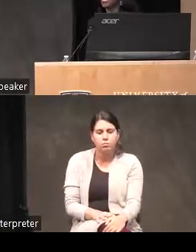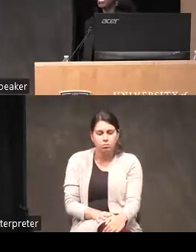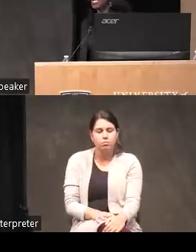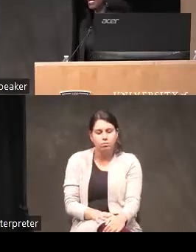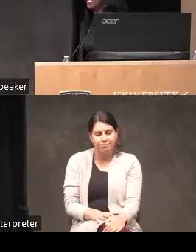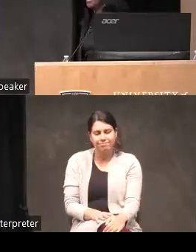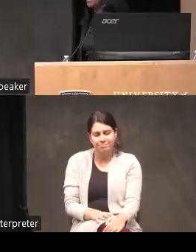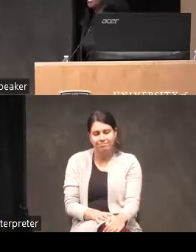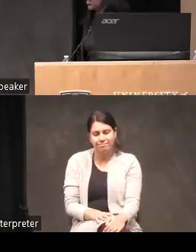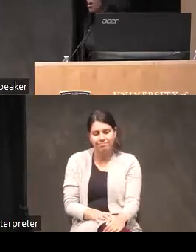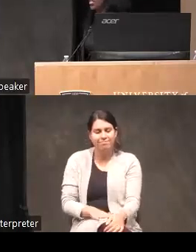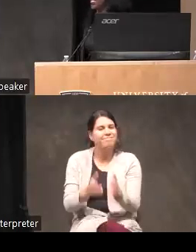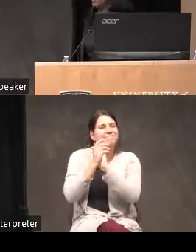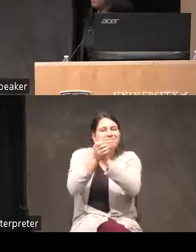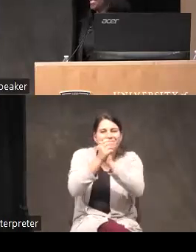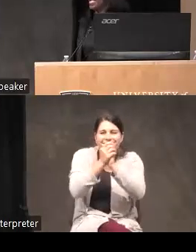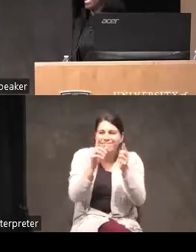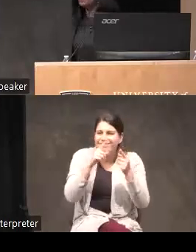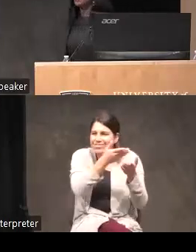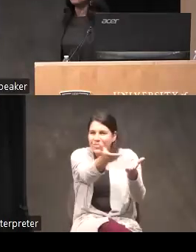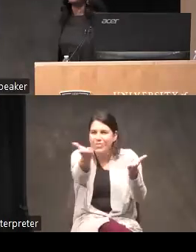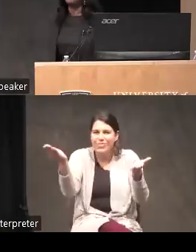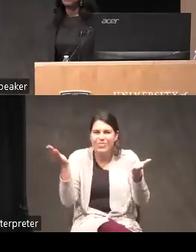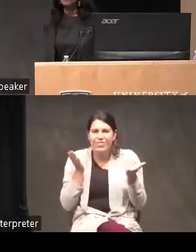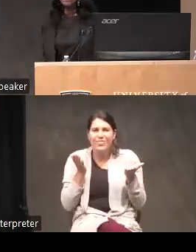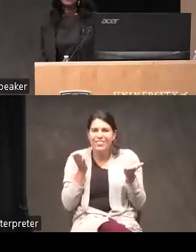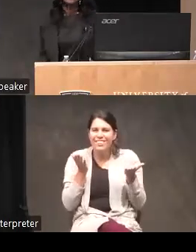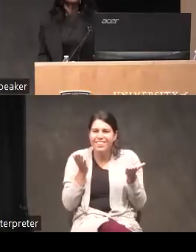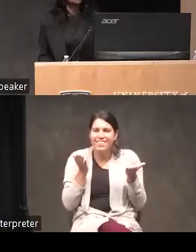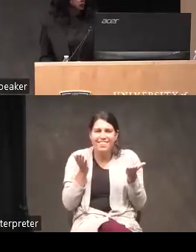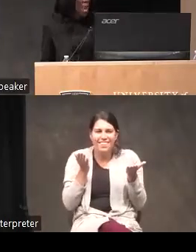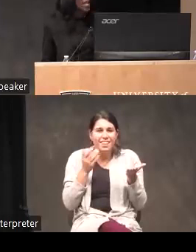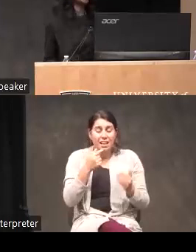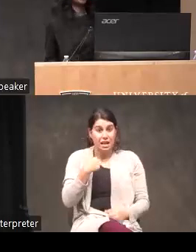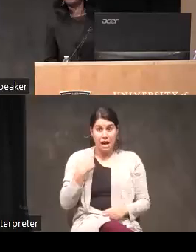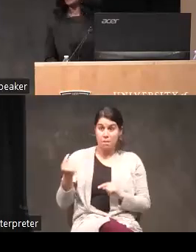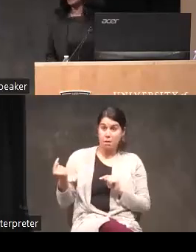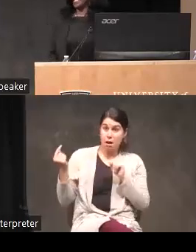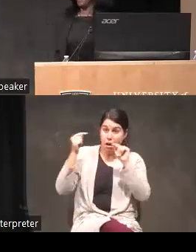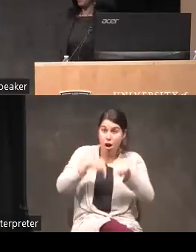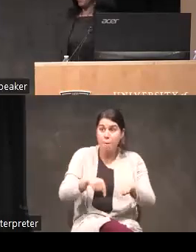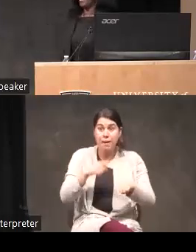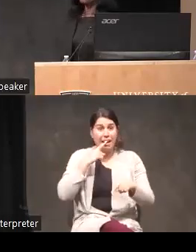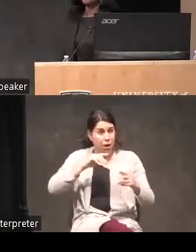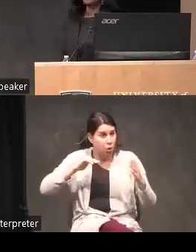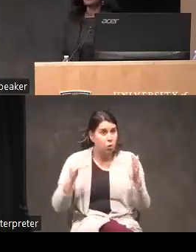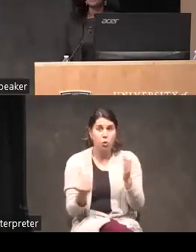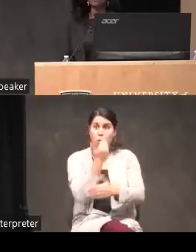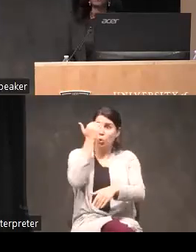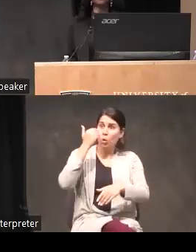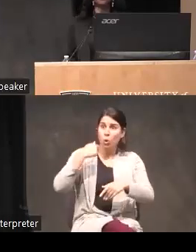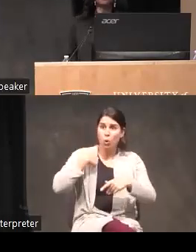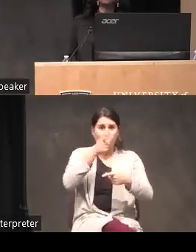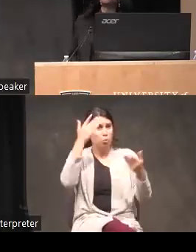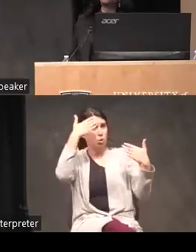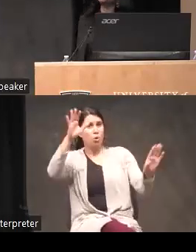me congratulate you. I'm not coming to write on an empty slate. Right? I recognize that I walk